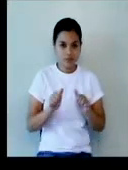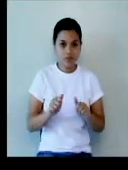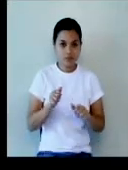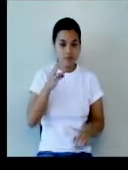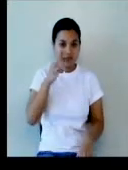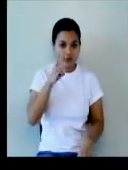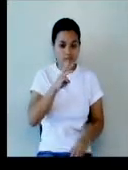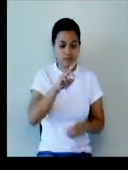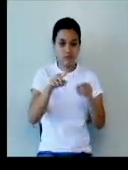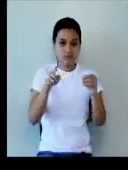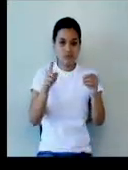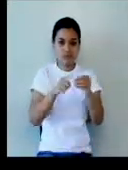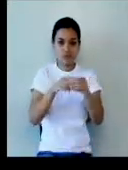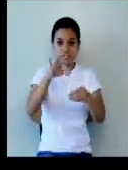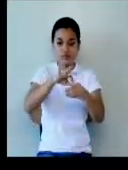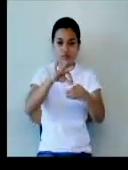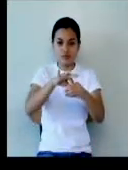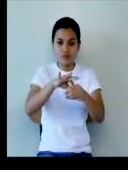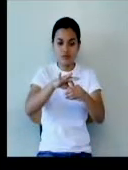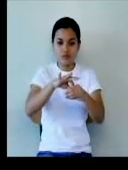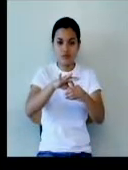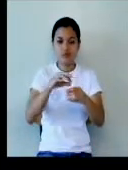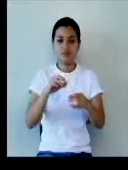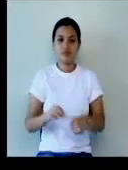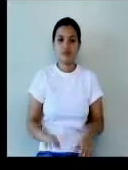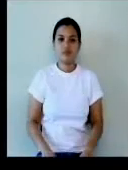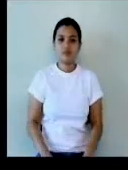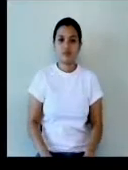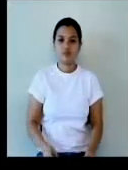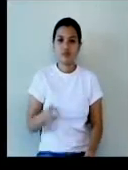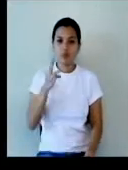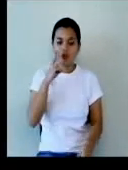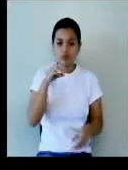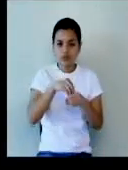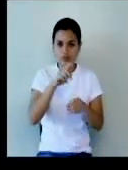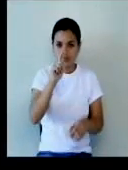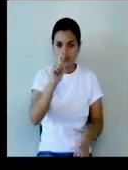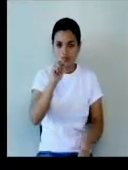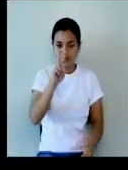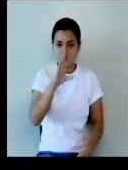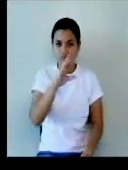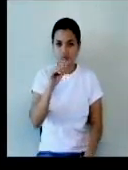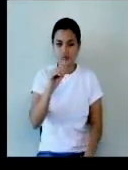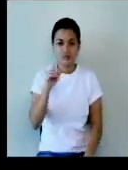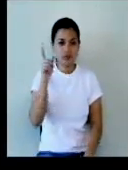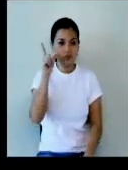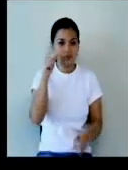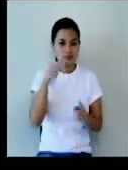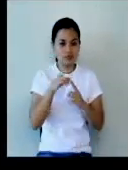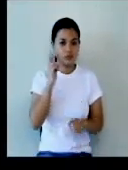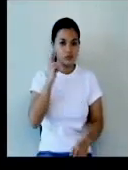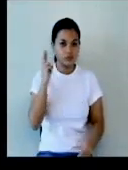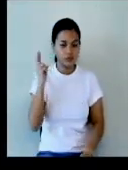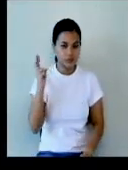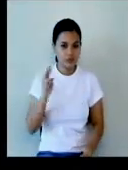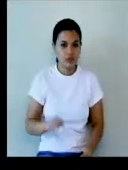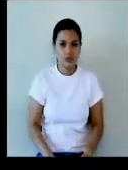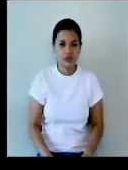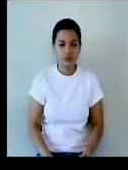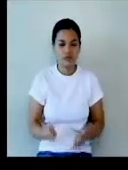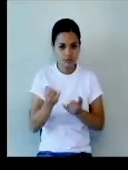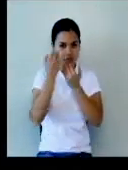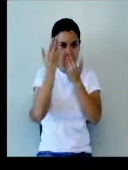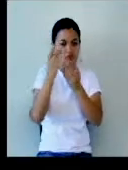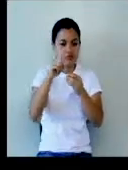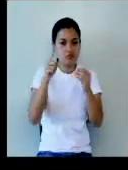You can monitor the rest of Election Day. Watch and listen to television and radio coverage. View and